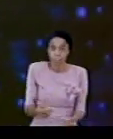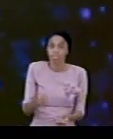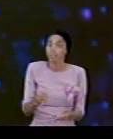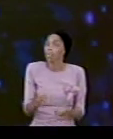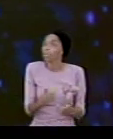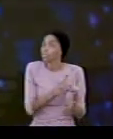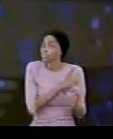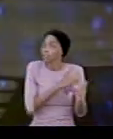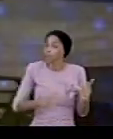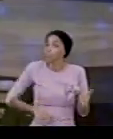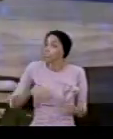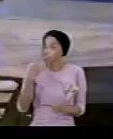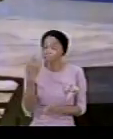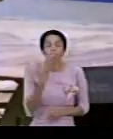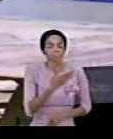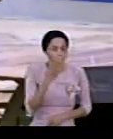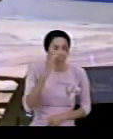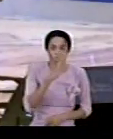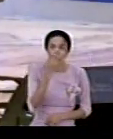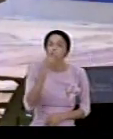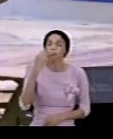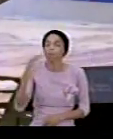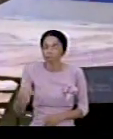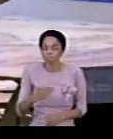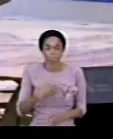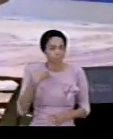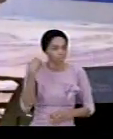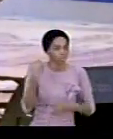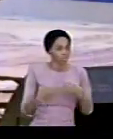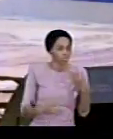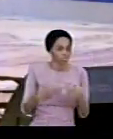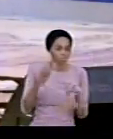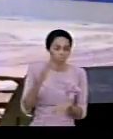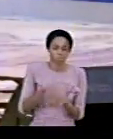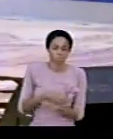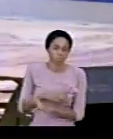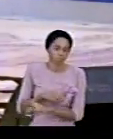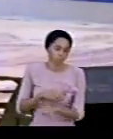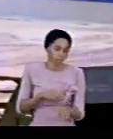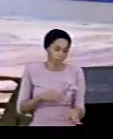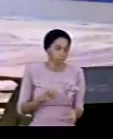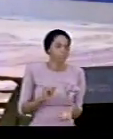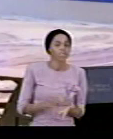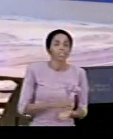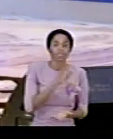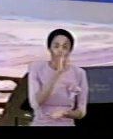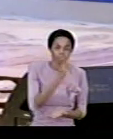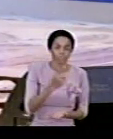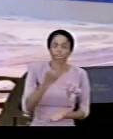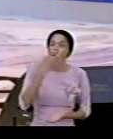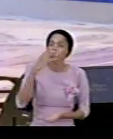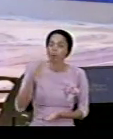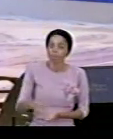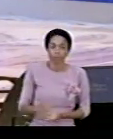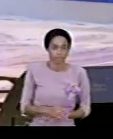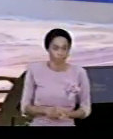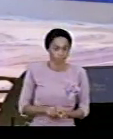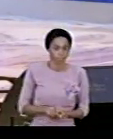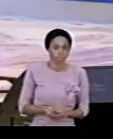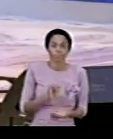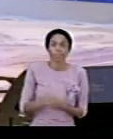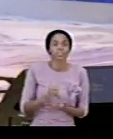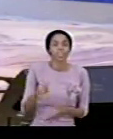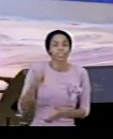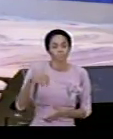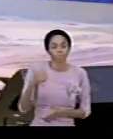a curse, there'll be a judgment upon them. That's the curse that Paul the Apostle by